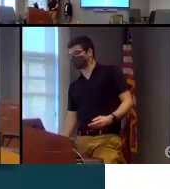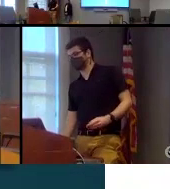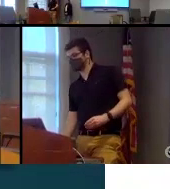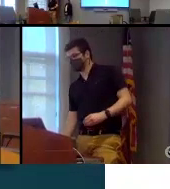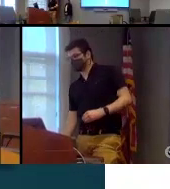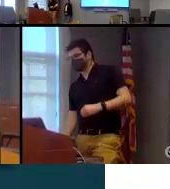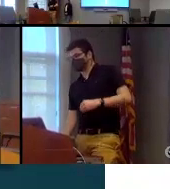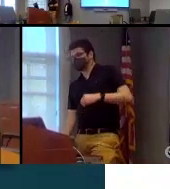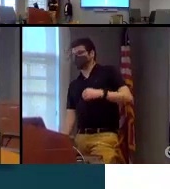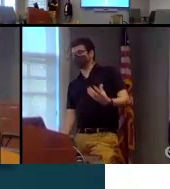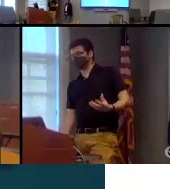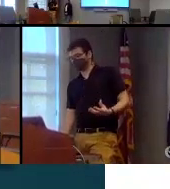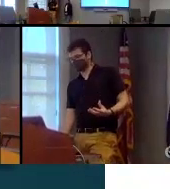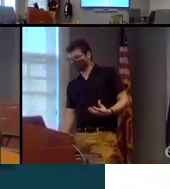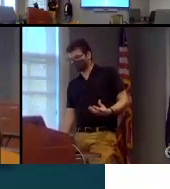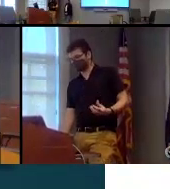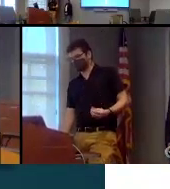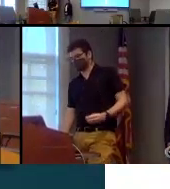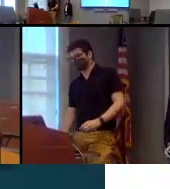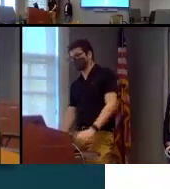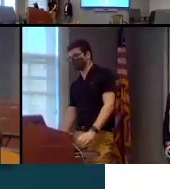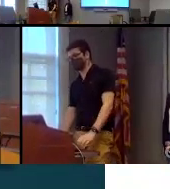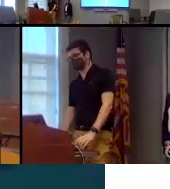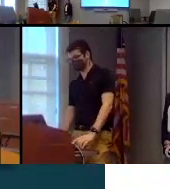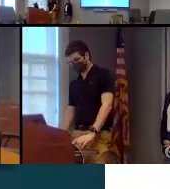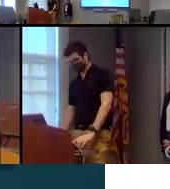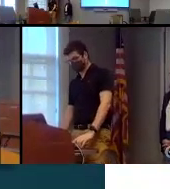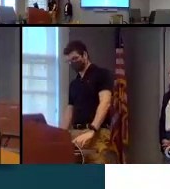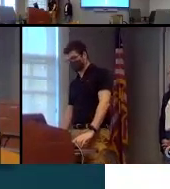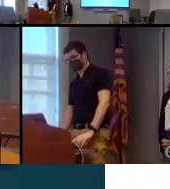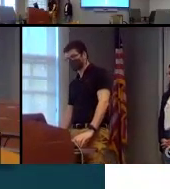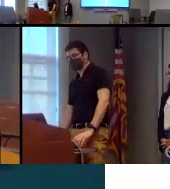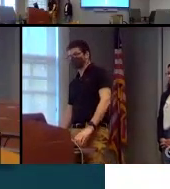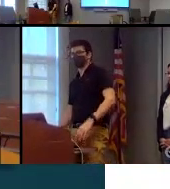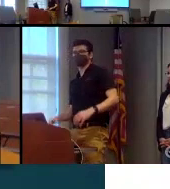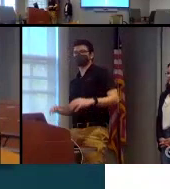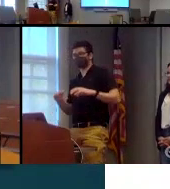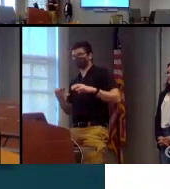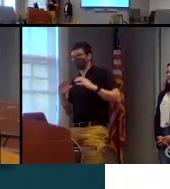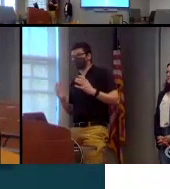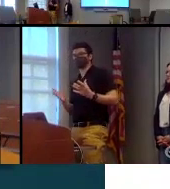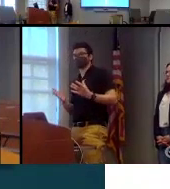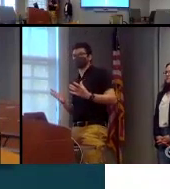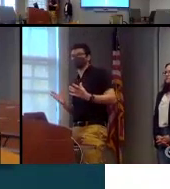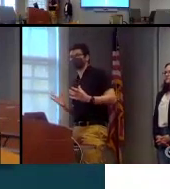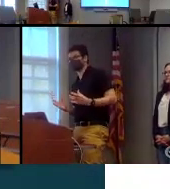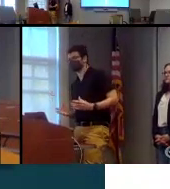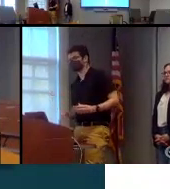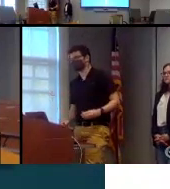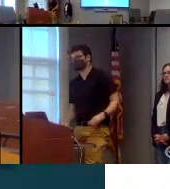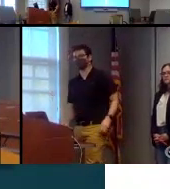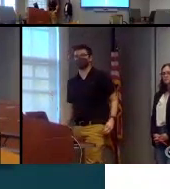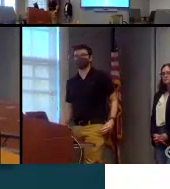research question about the co-location of fatal attacks on civilians and cultural heritage, we're drawing heavily from